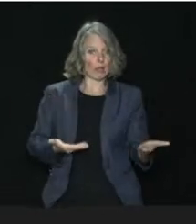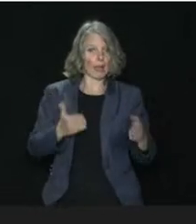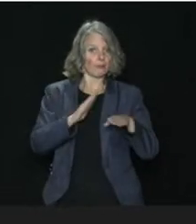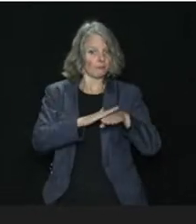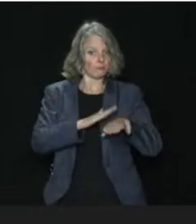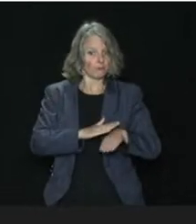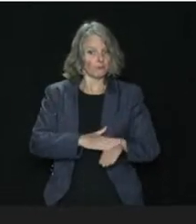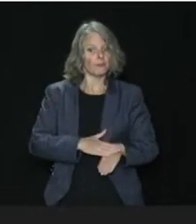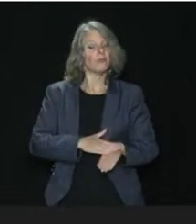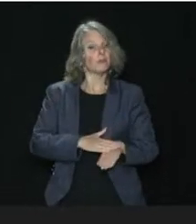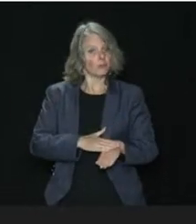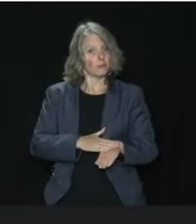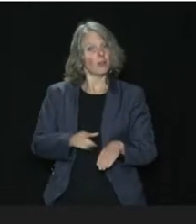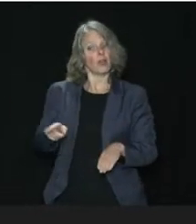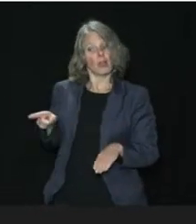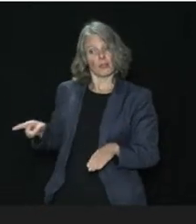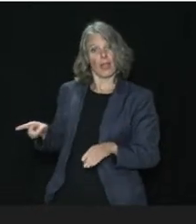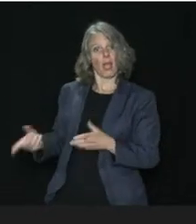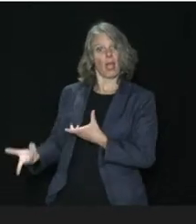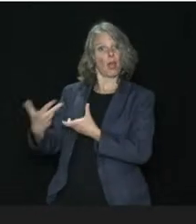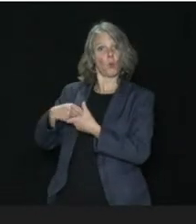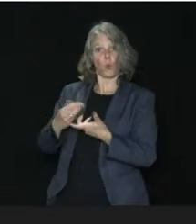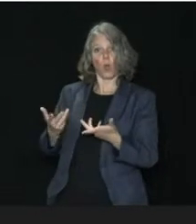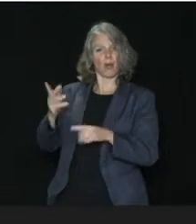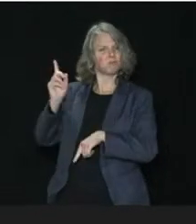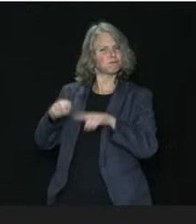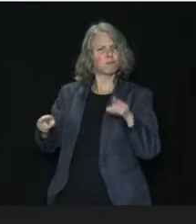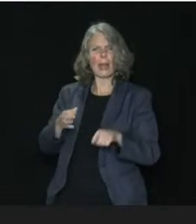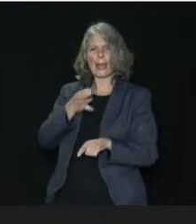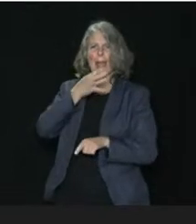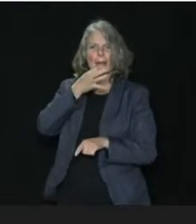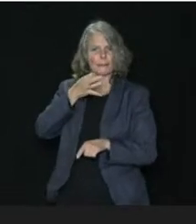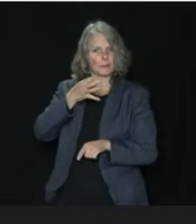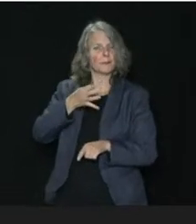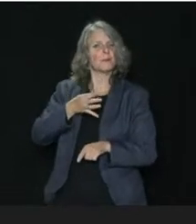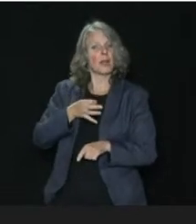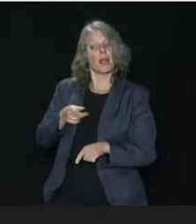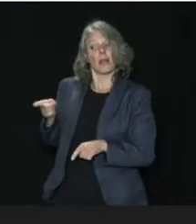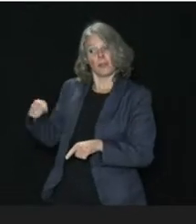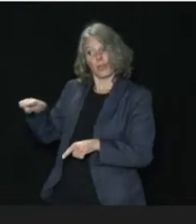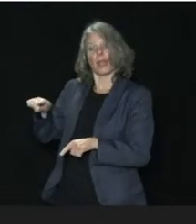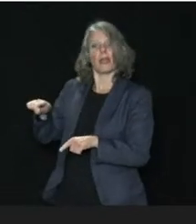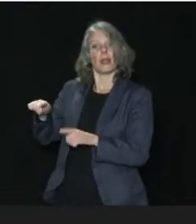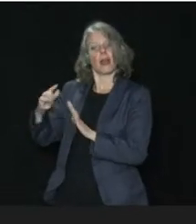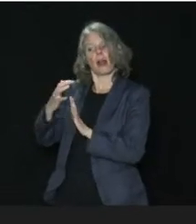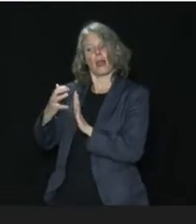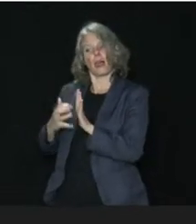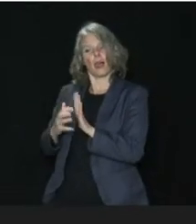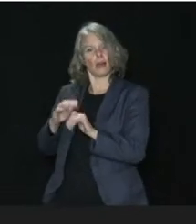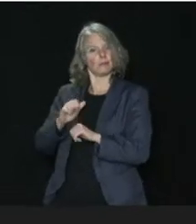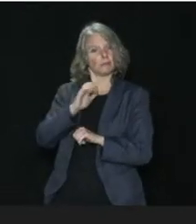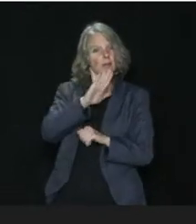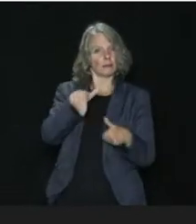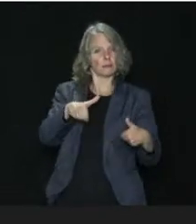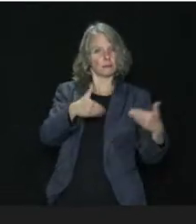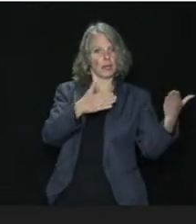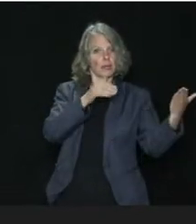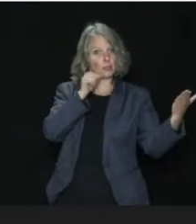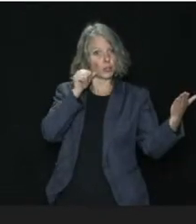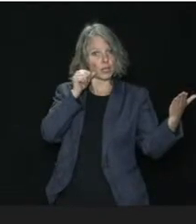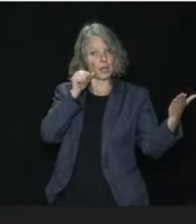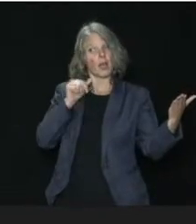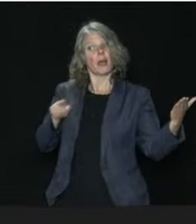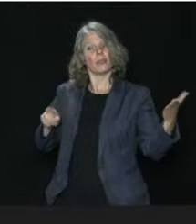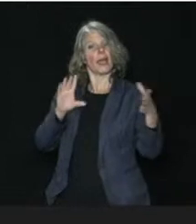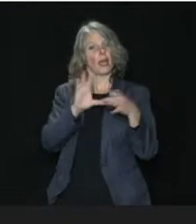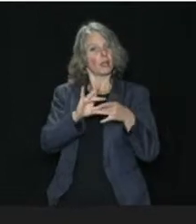a committee with experts in various domains, and they made their statement yesterday concerning the use